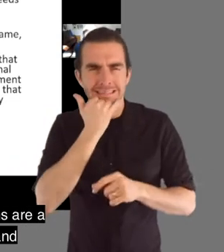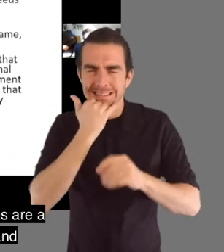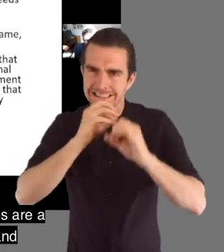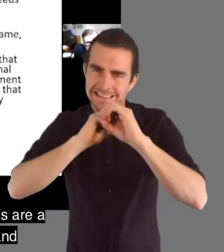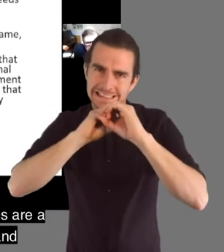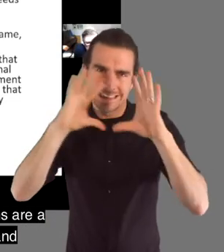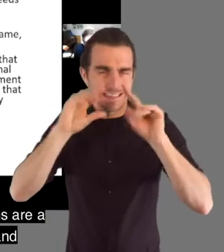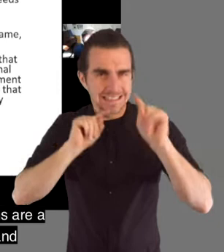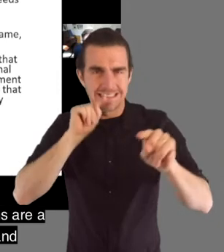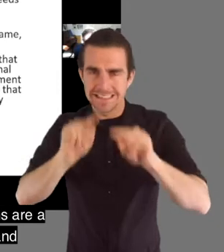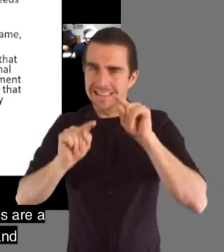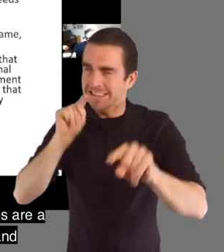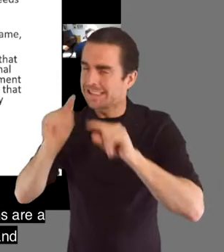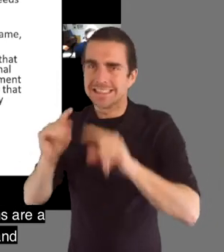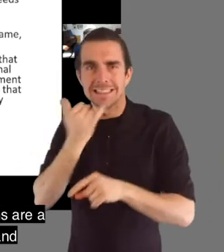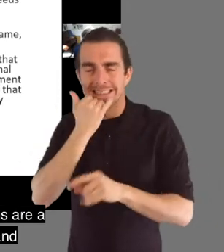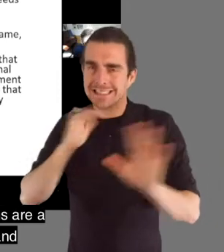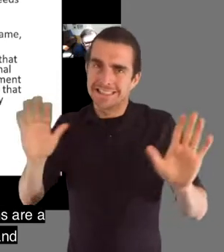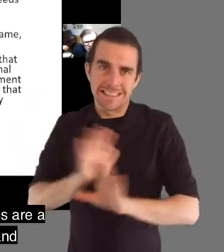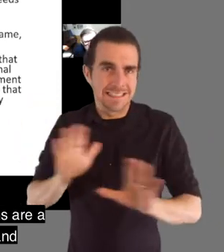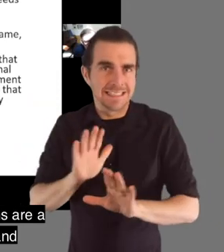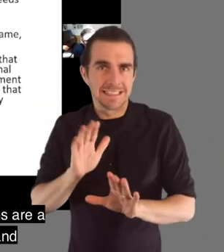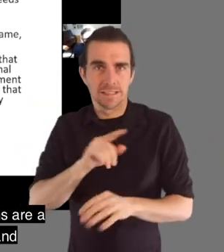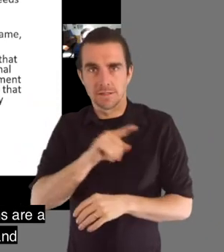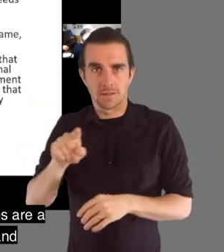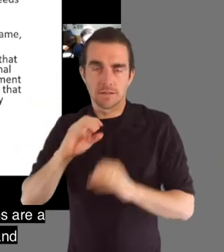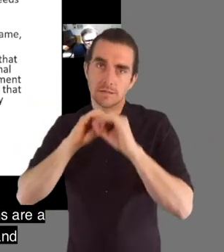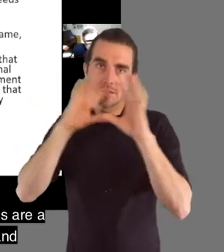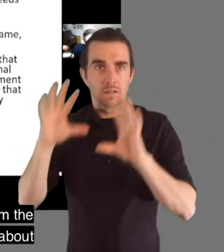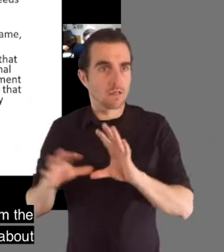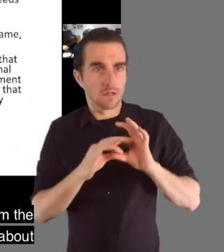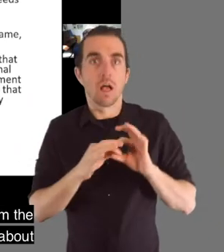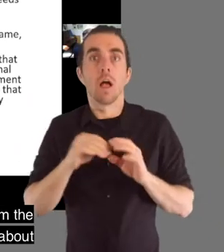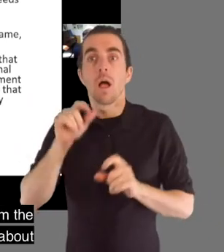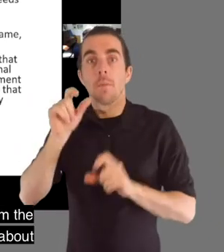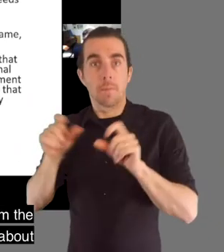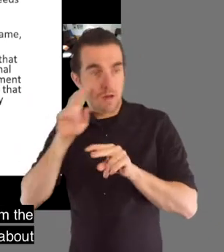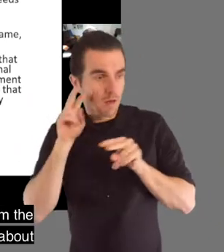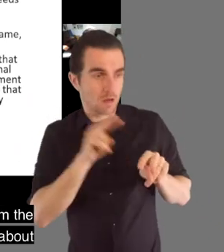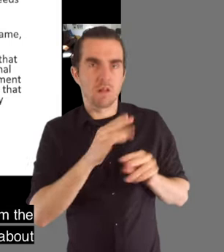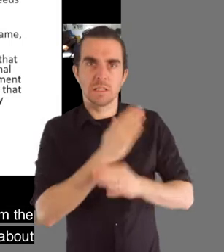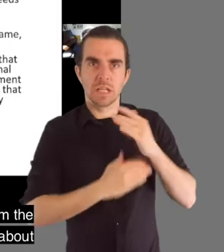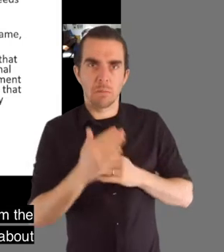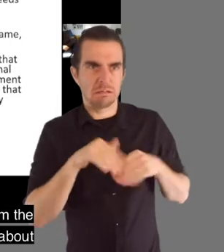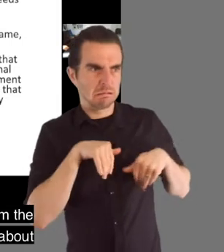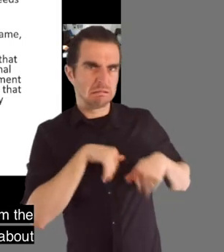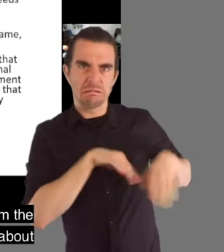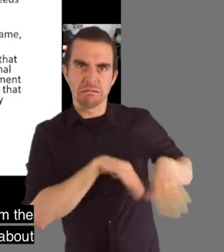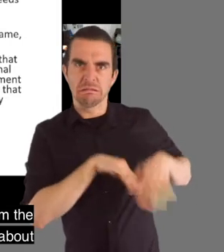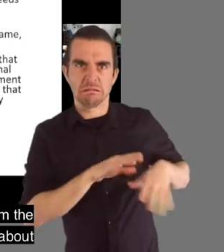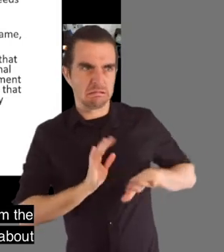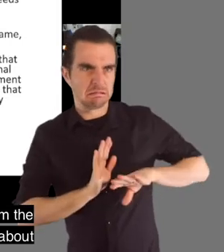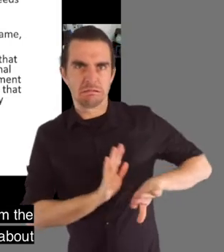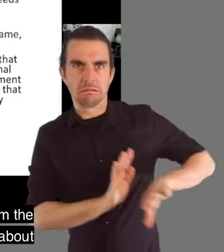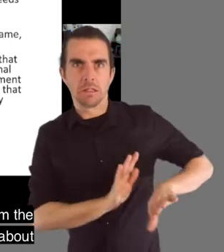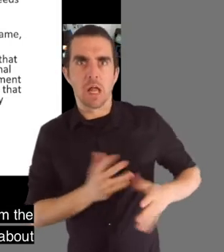those misconceptions are a direct result of the behavior and treatment of disabled people from the society